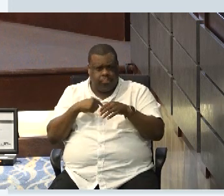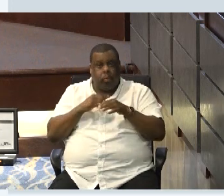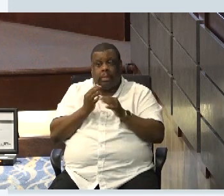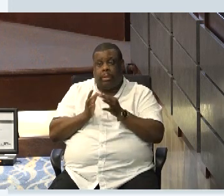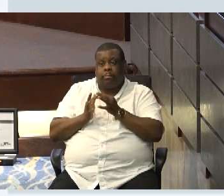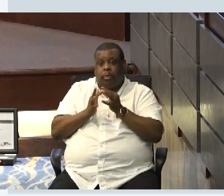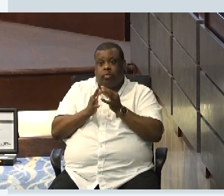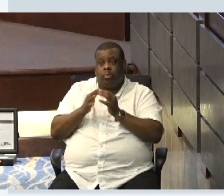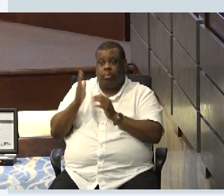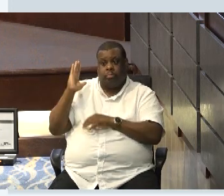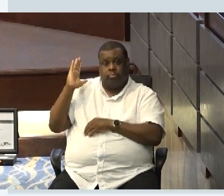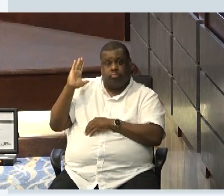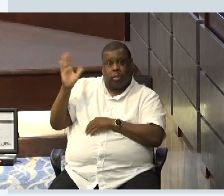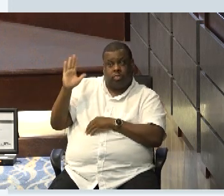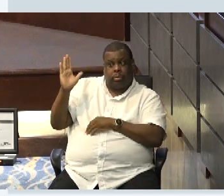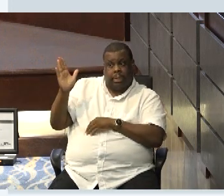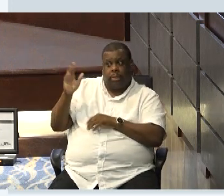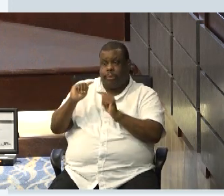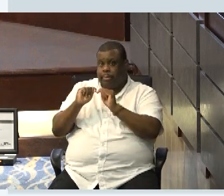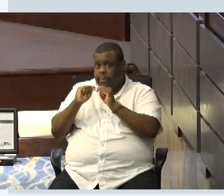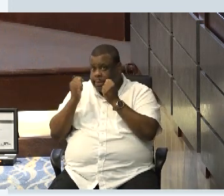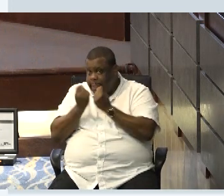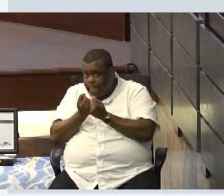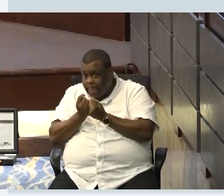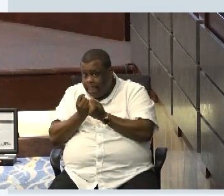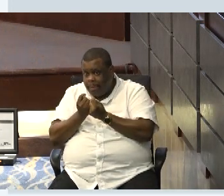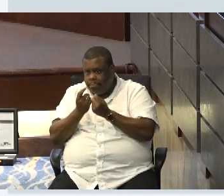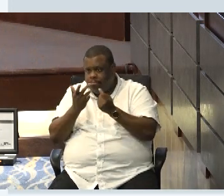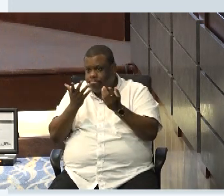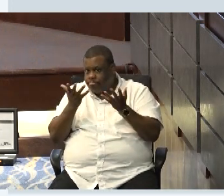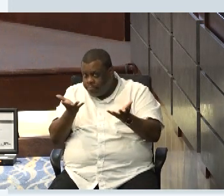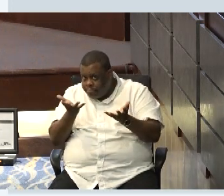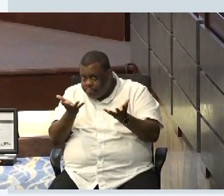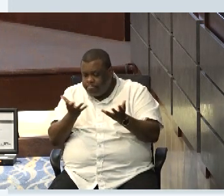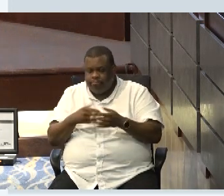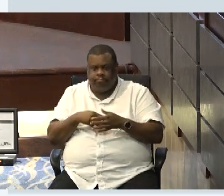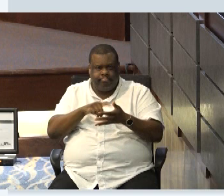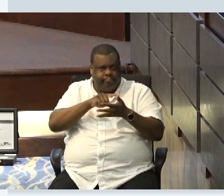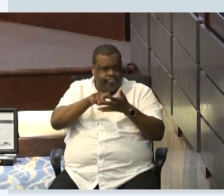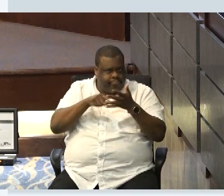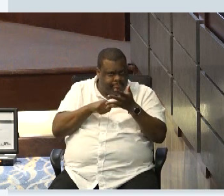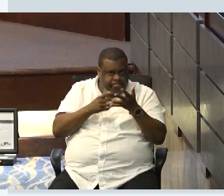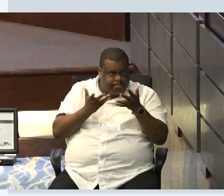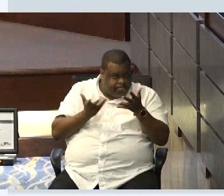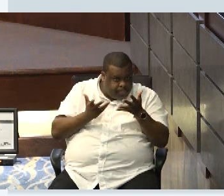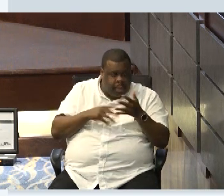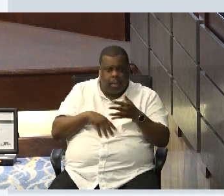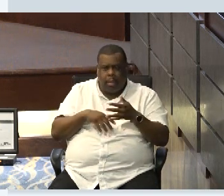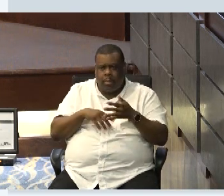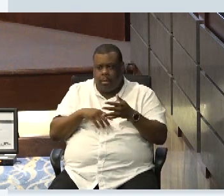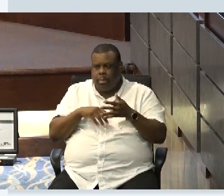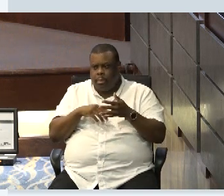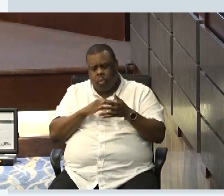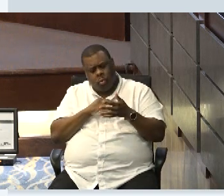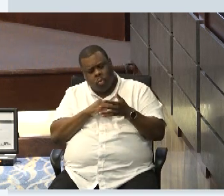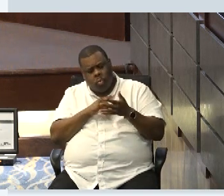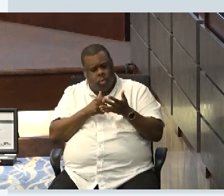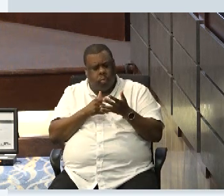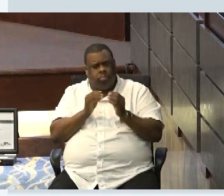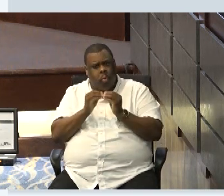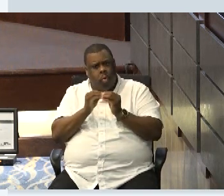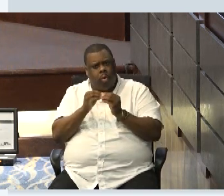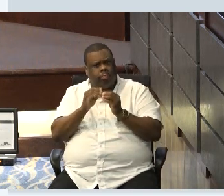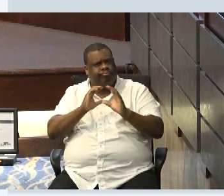to introduce the team or teams that we think are compelling and worthy of further conversation. And in